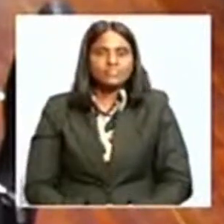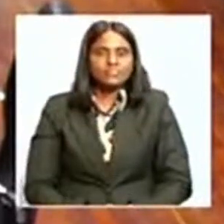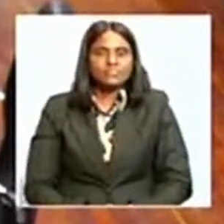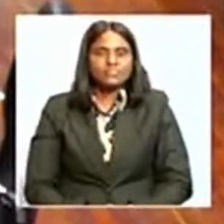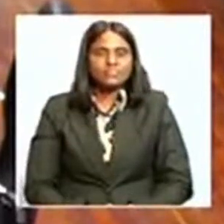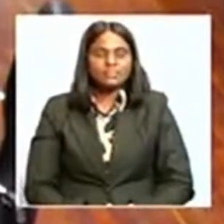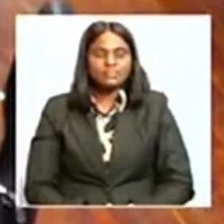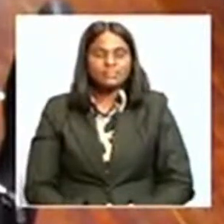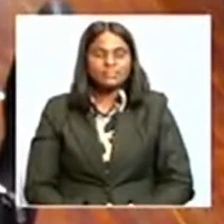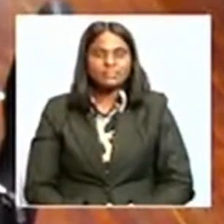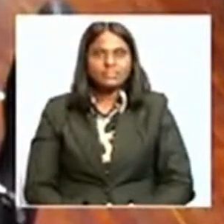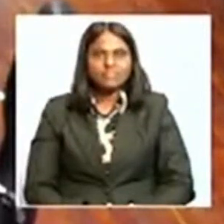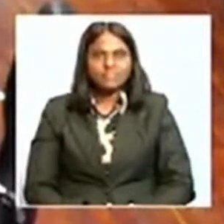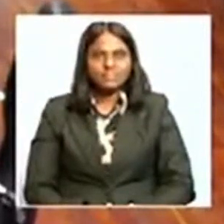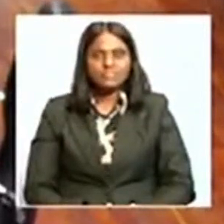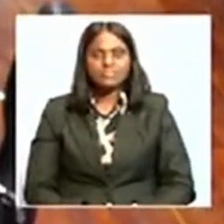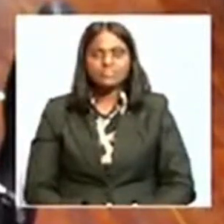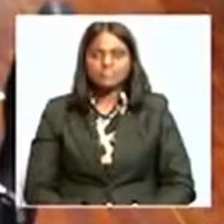Okay.